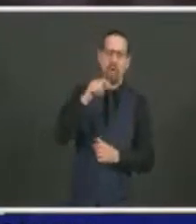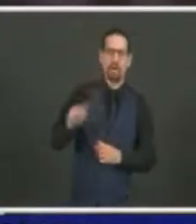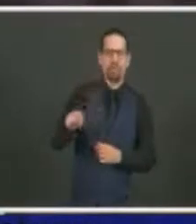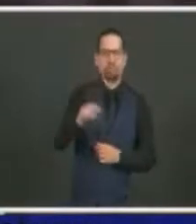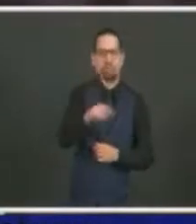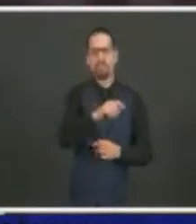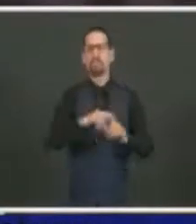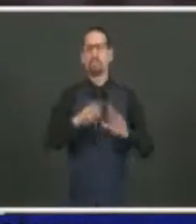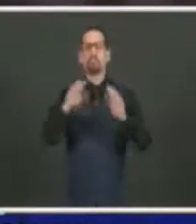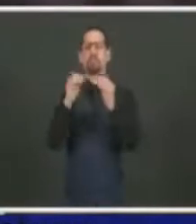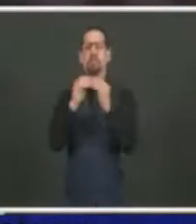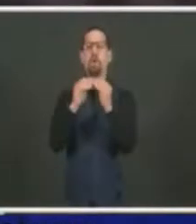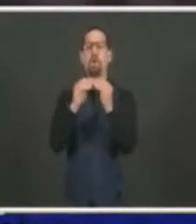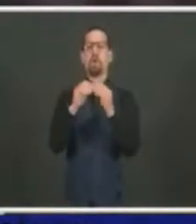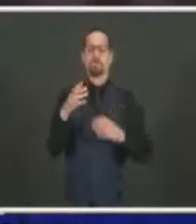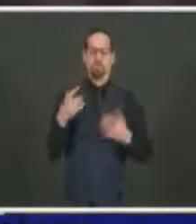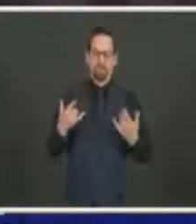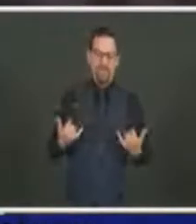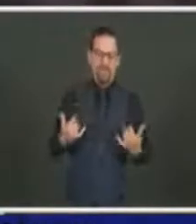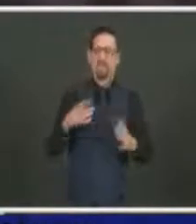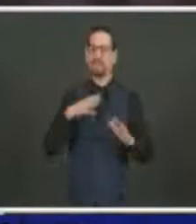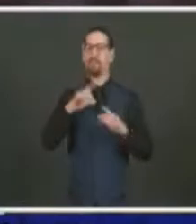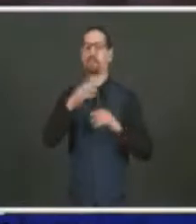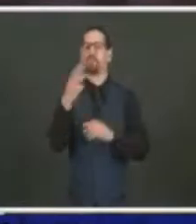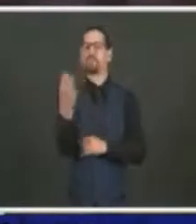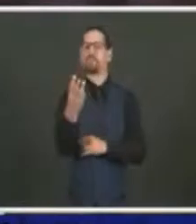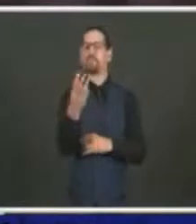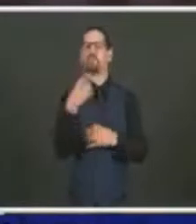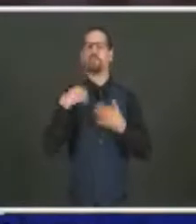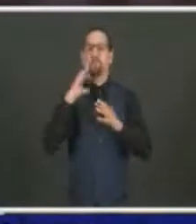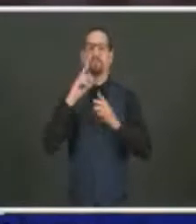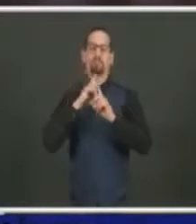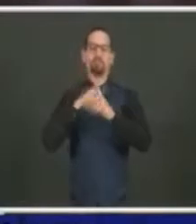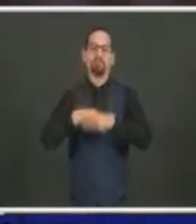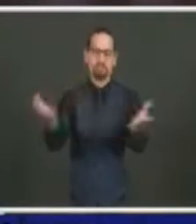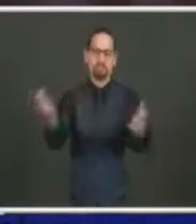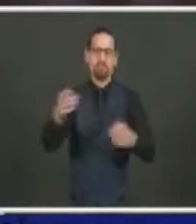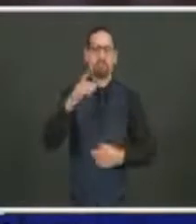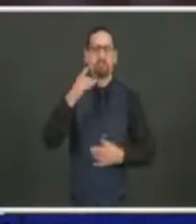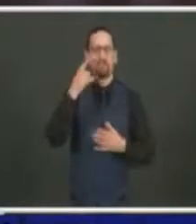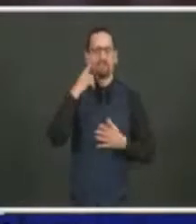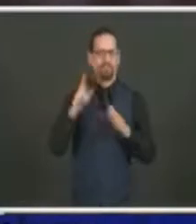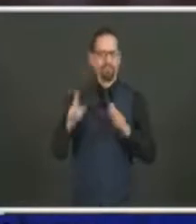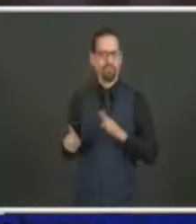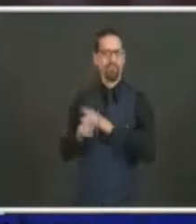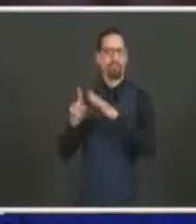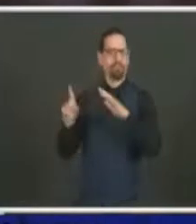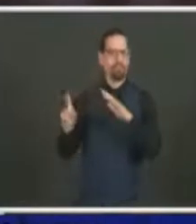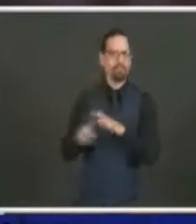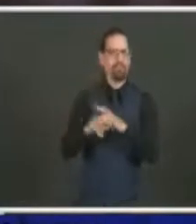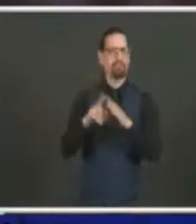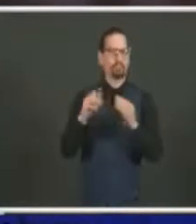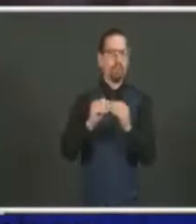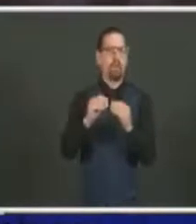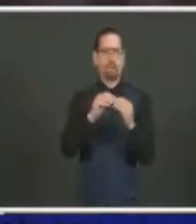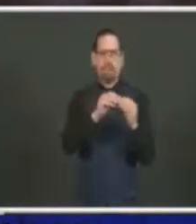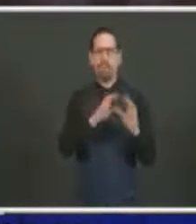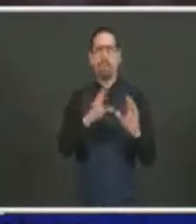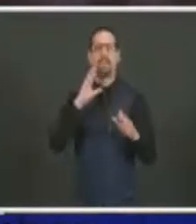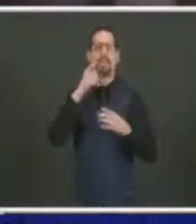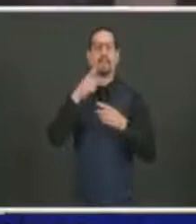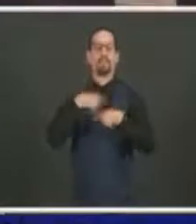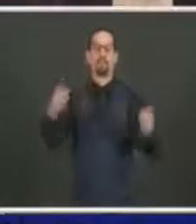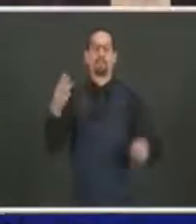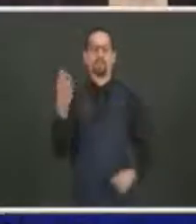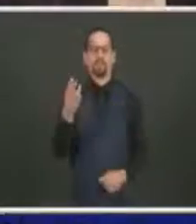done it today, but we did our usual hundreds of inspections, and I'll do that properly on Wednesday. Director Alexander